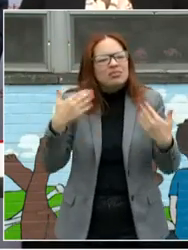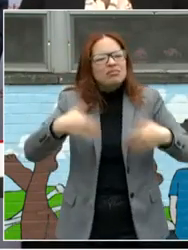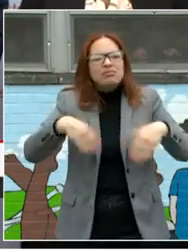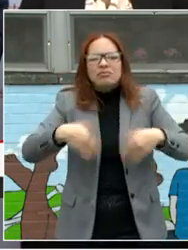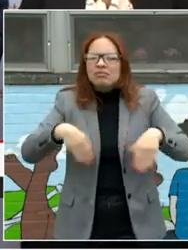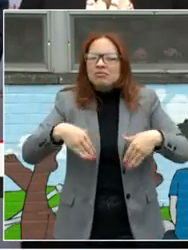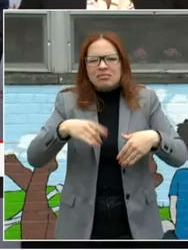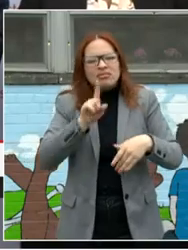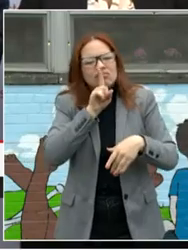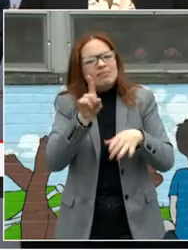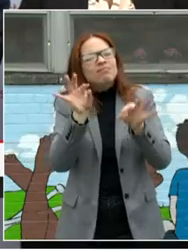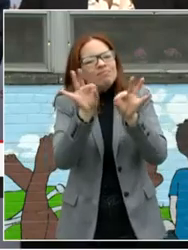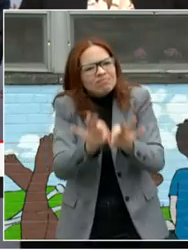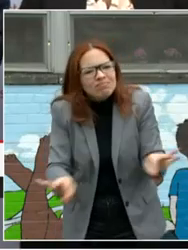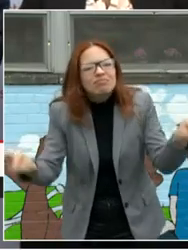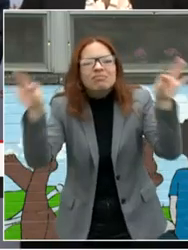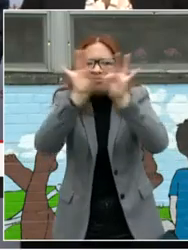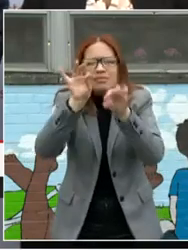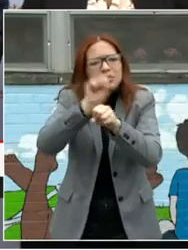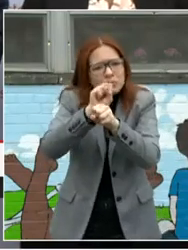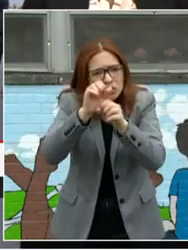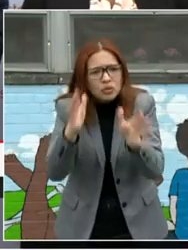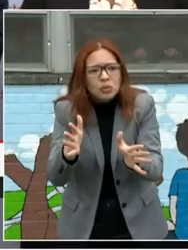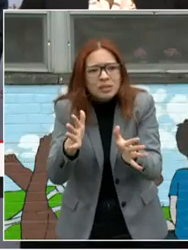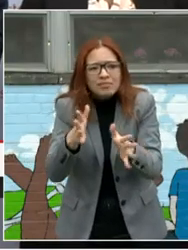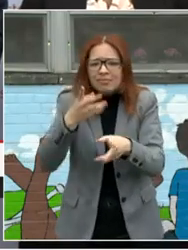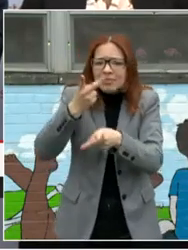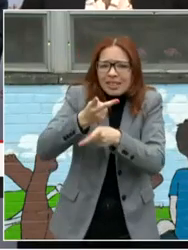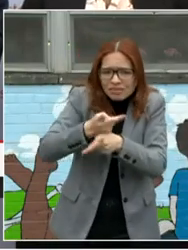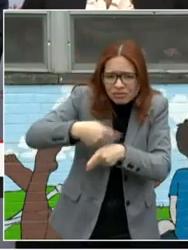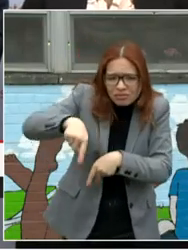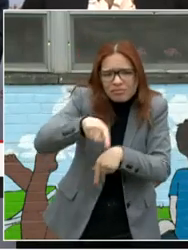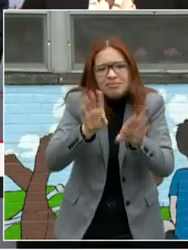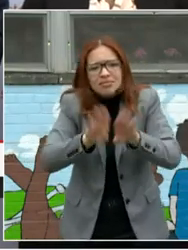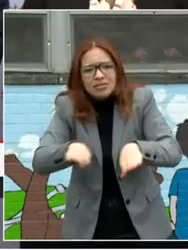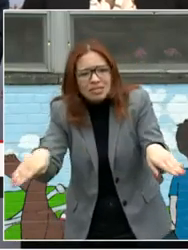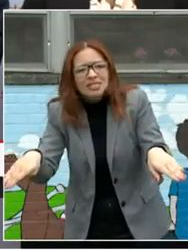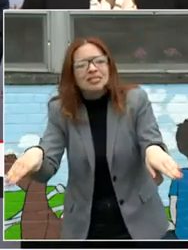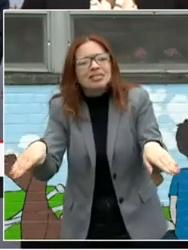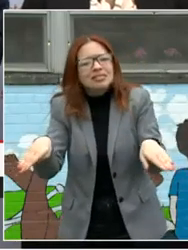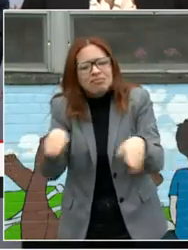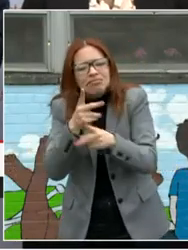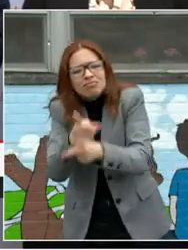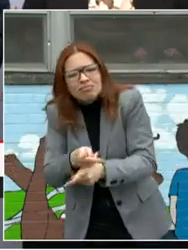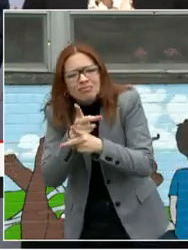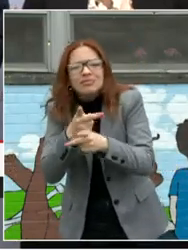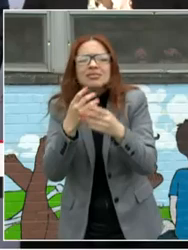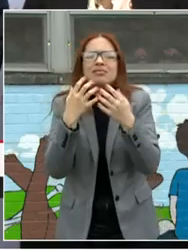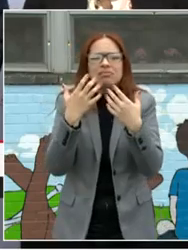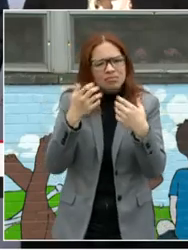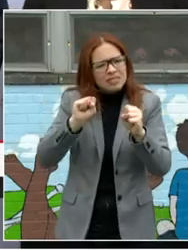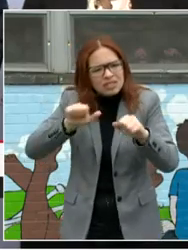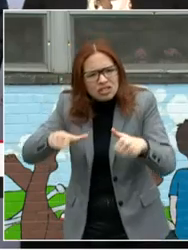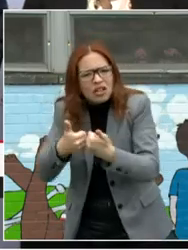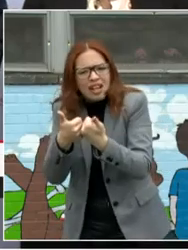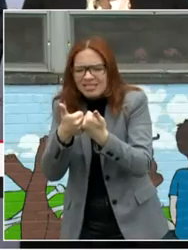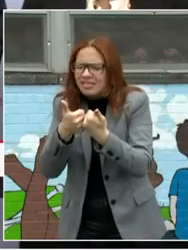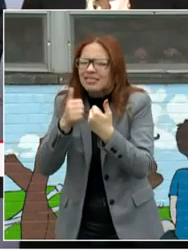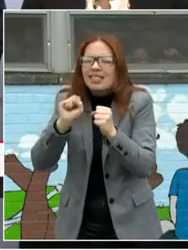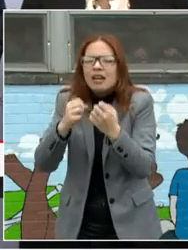work, right? Taking care of our little people in a nurturing, challenging, loving